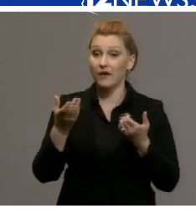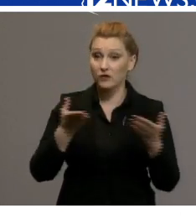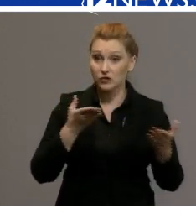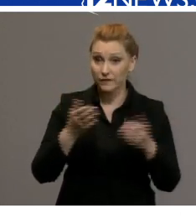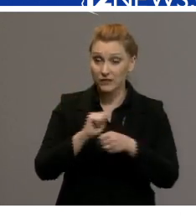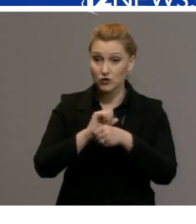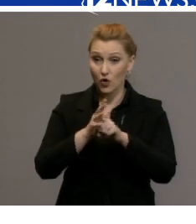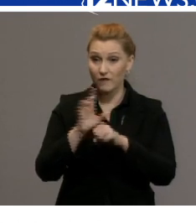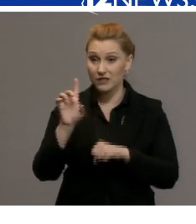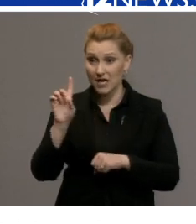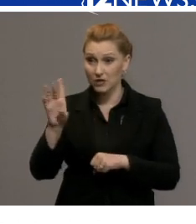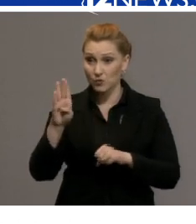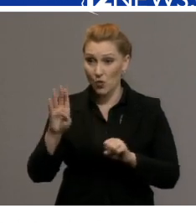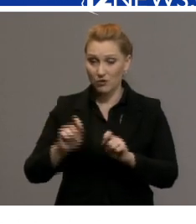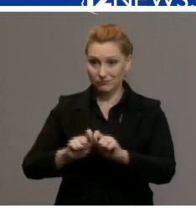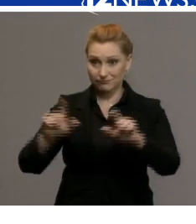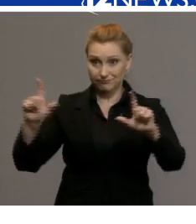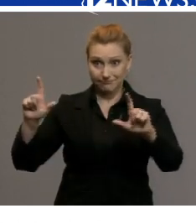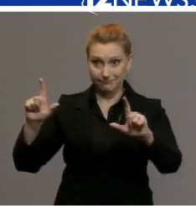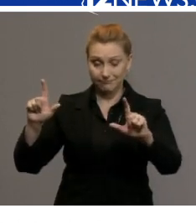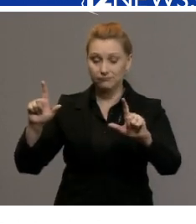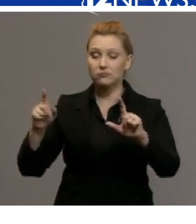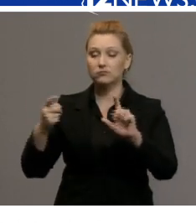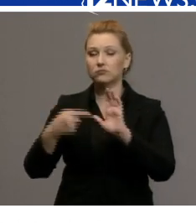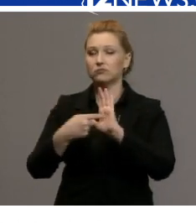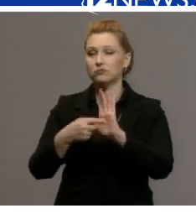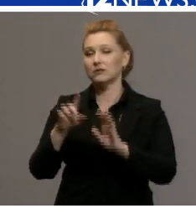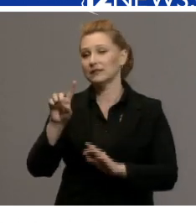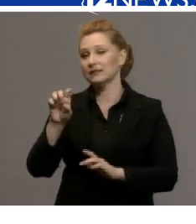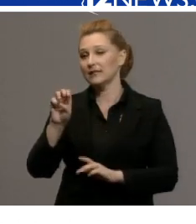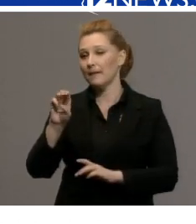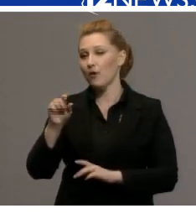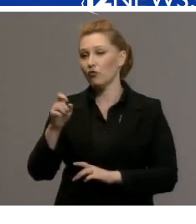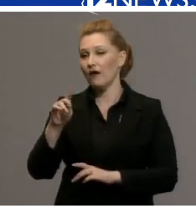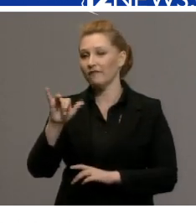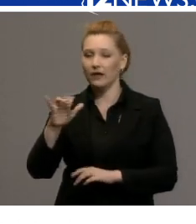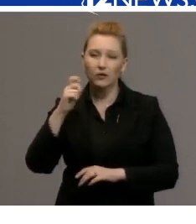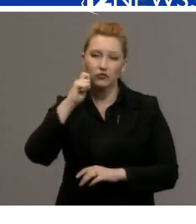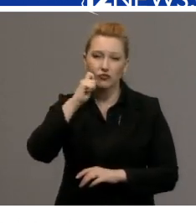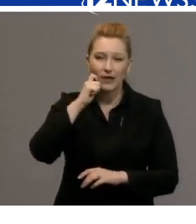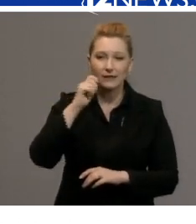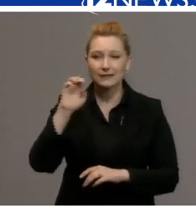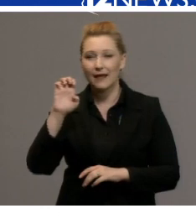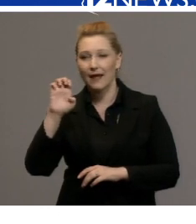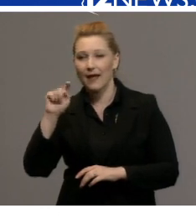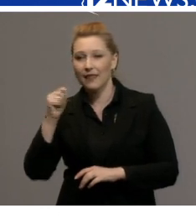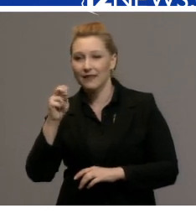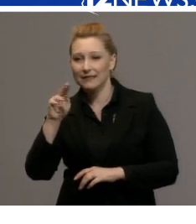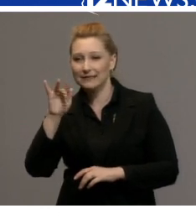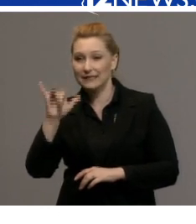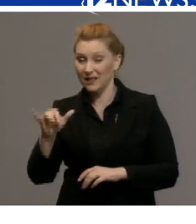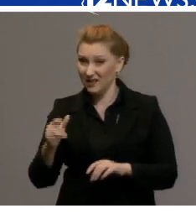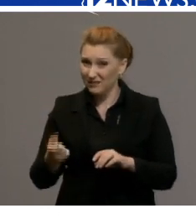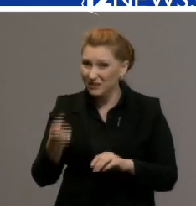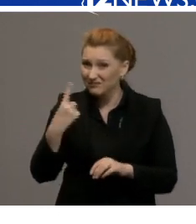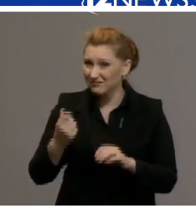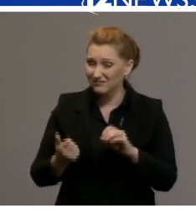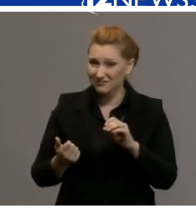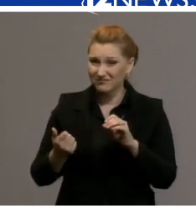have demographic info on race and ethnicity, but a lot of that's unknown. About 26% of that right now